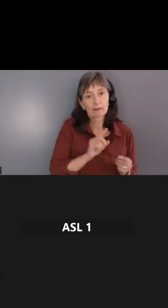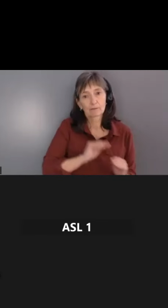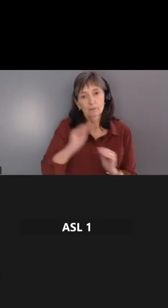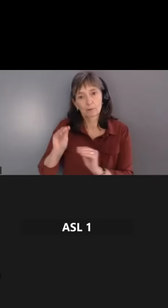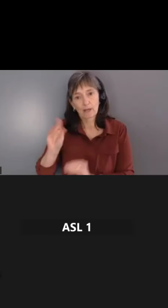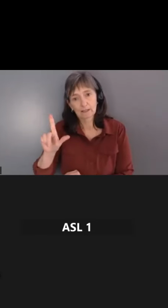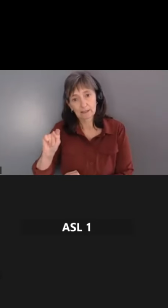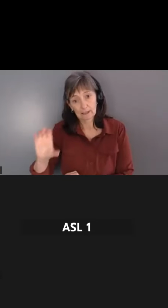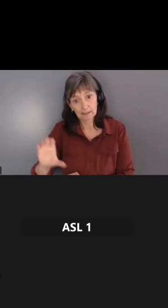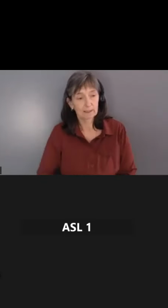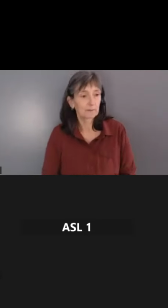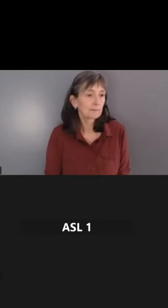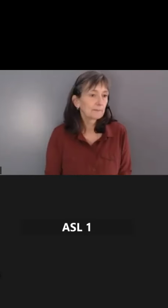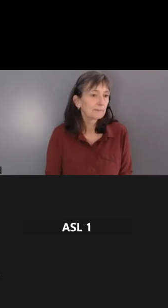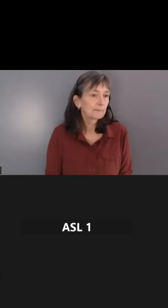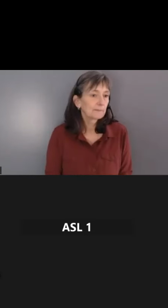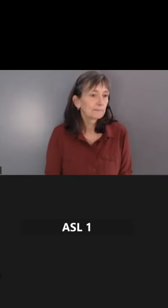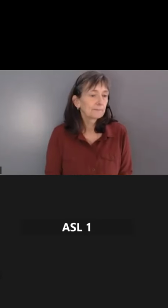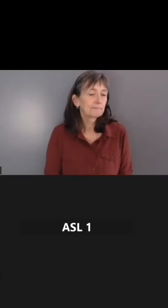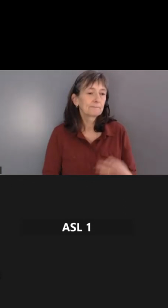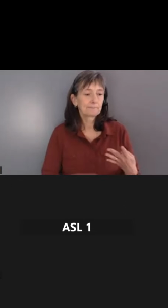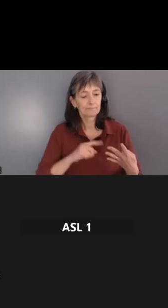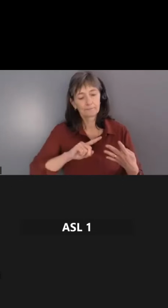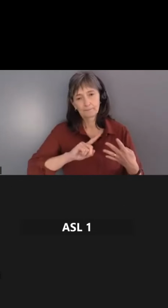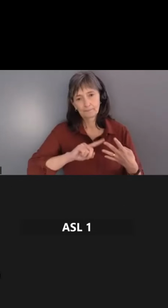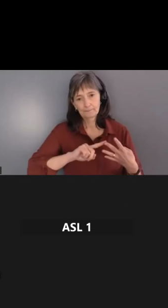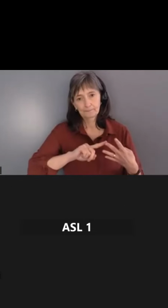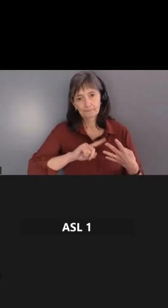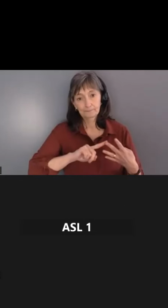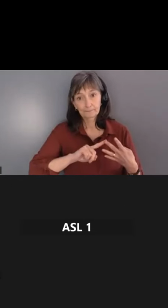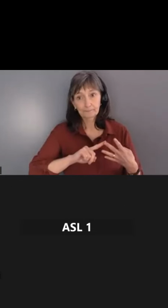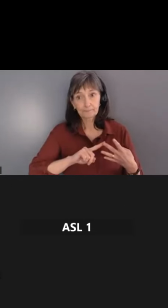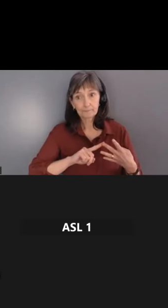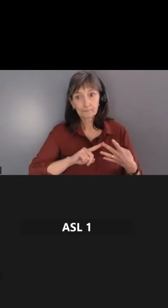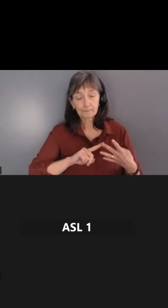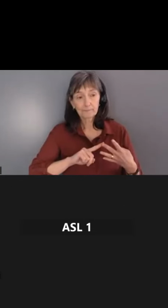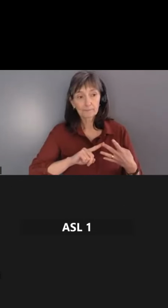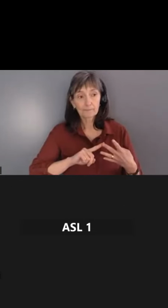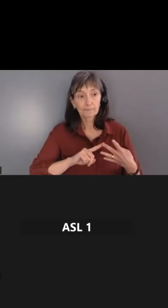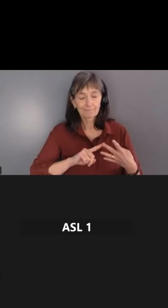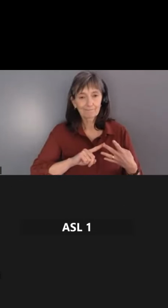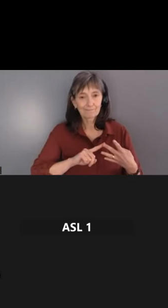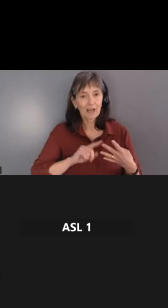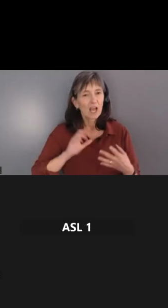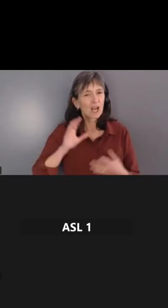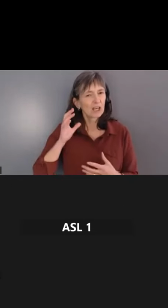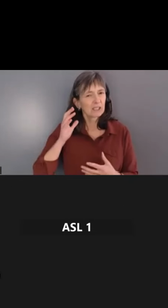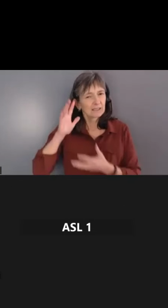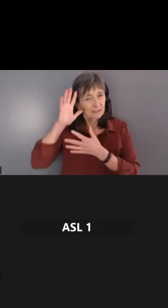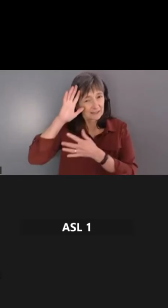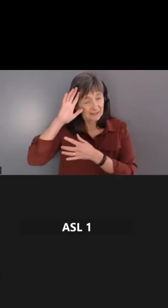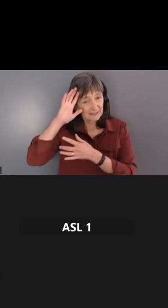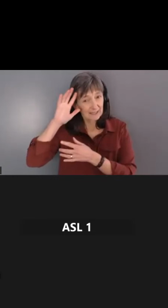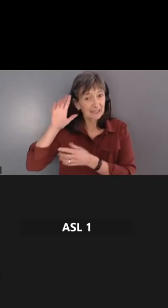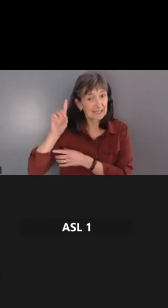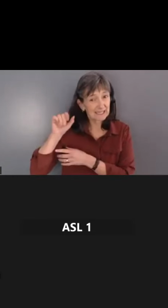And now moving on to the second intervention area related to our first pillar, which is dementia prevention and support. So